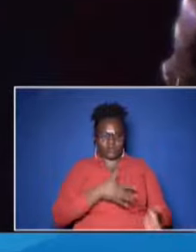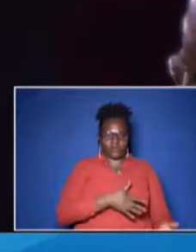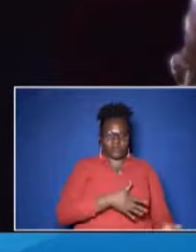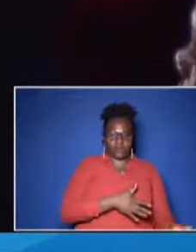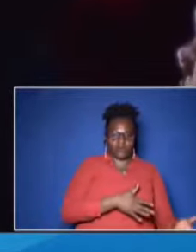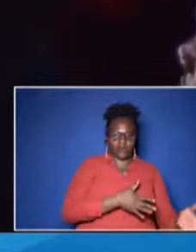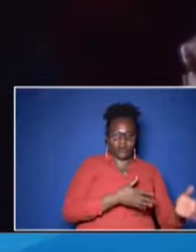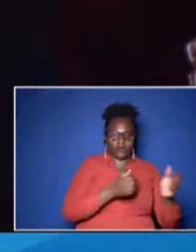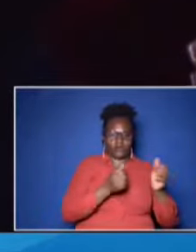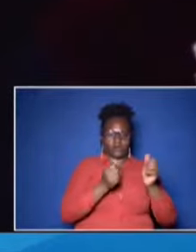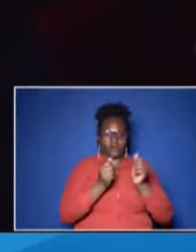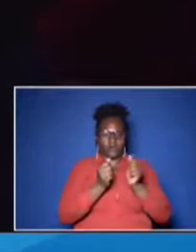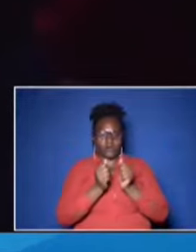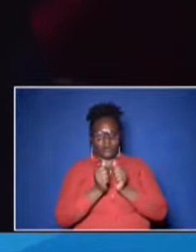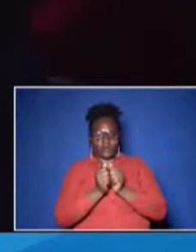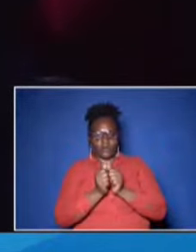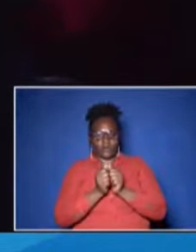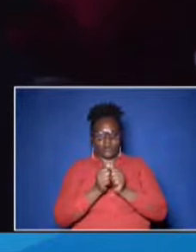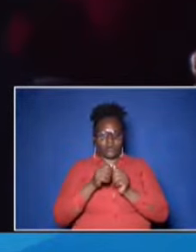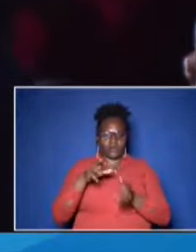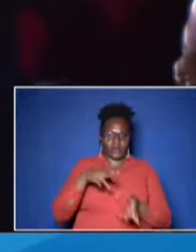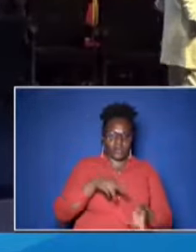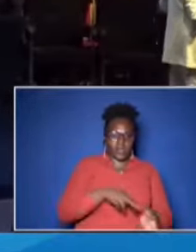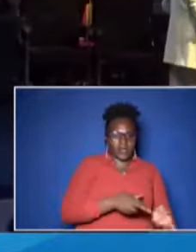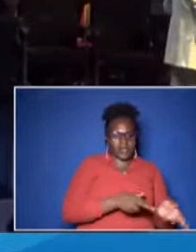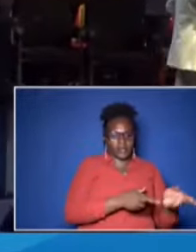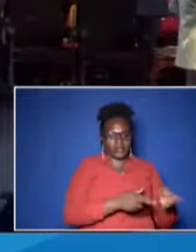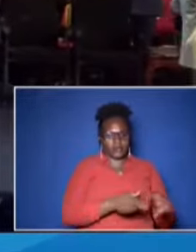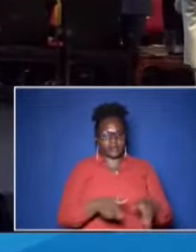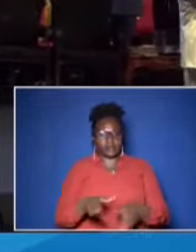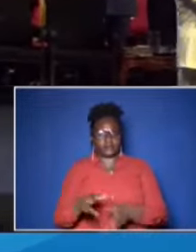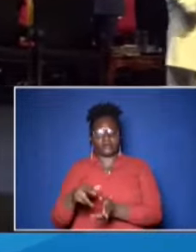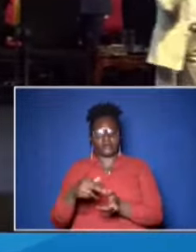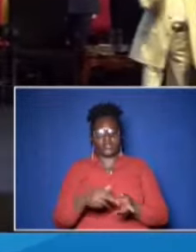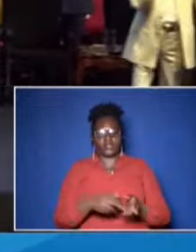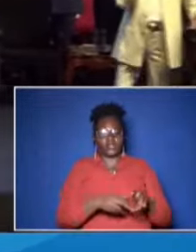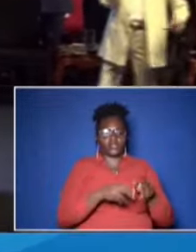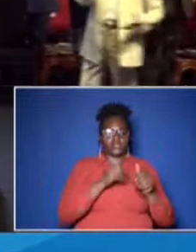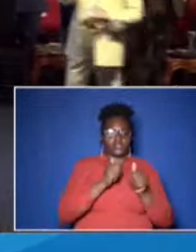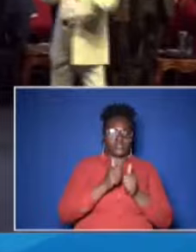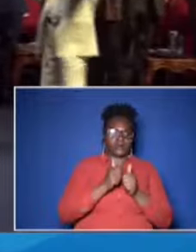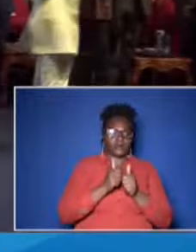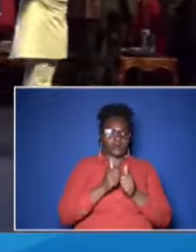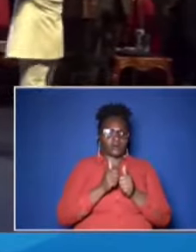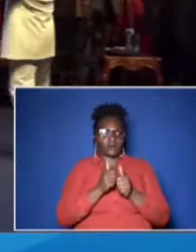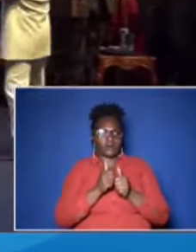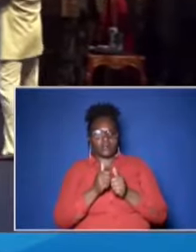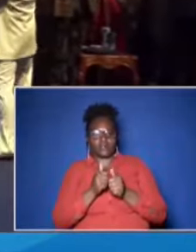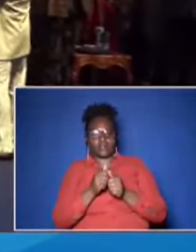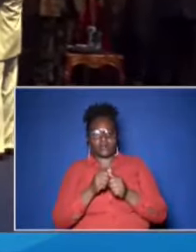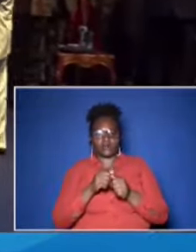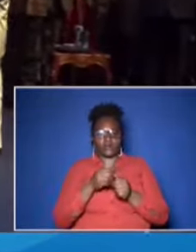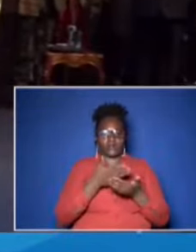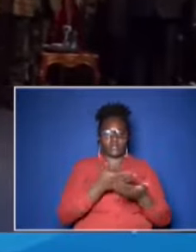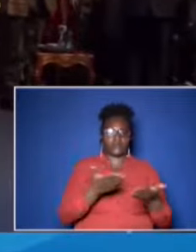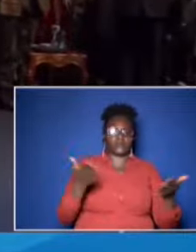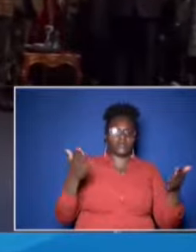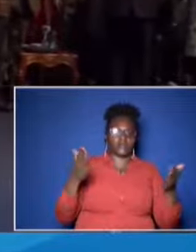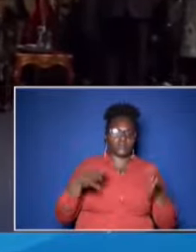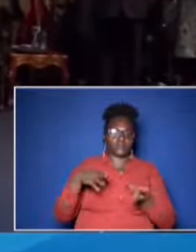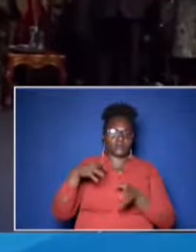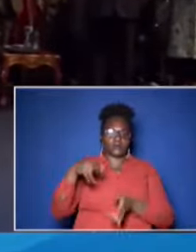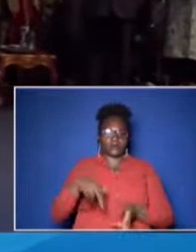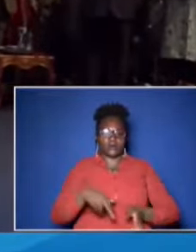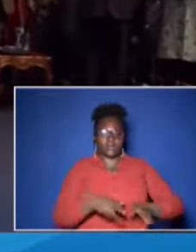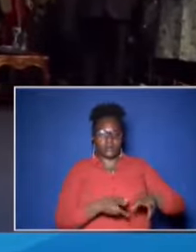it loow de with sing it choir there